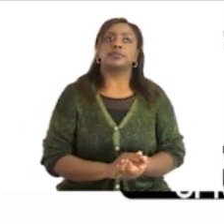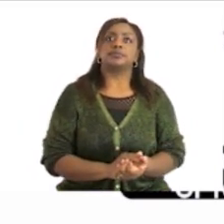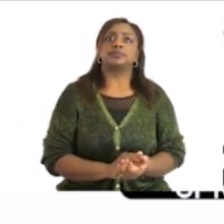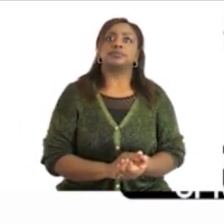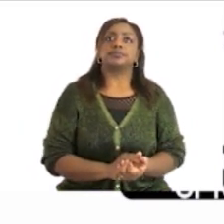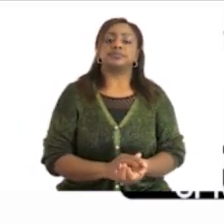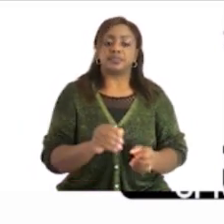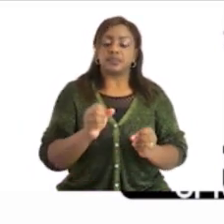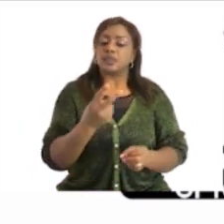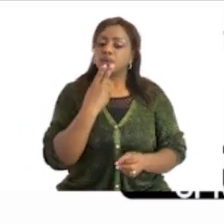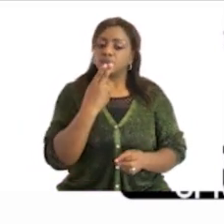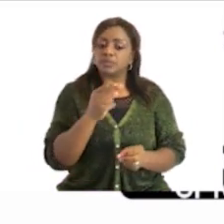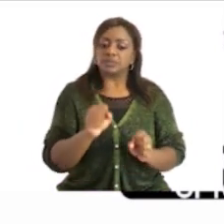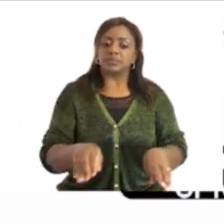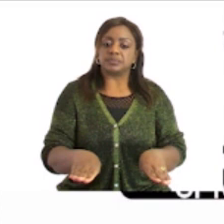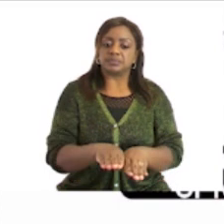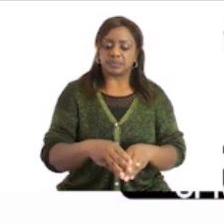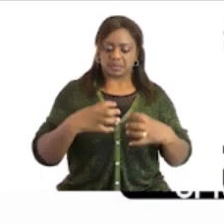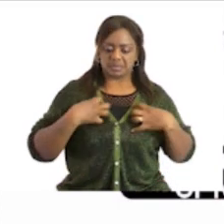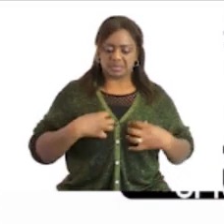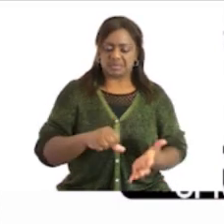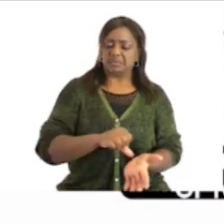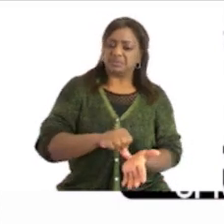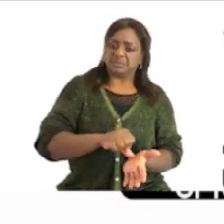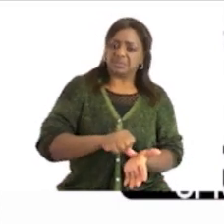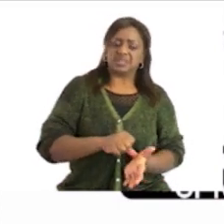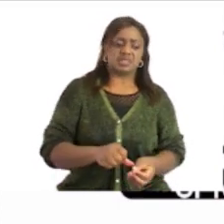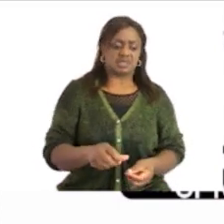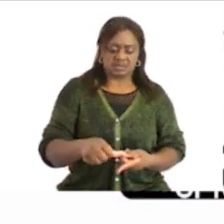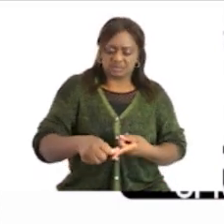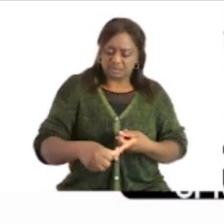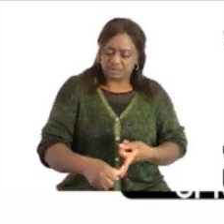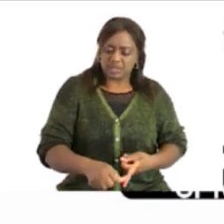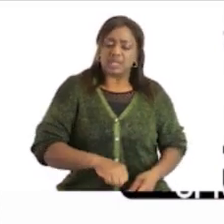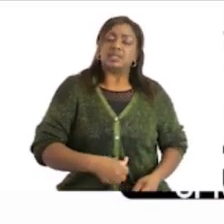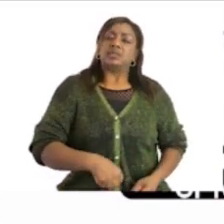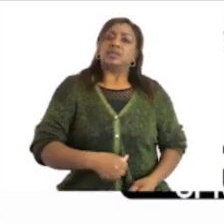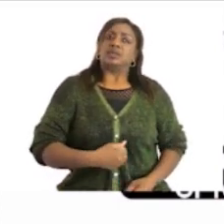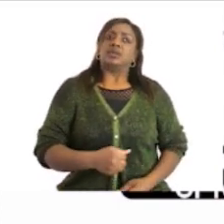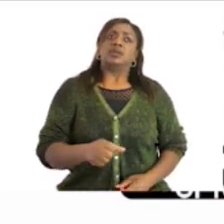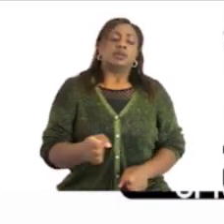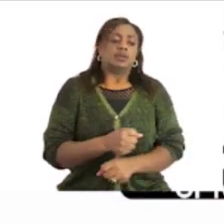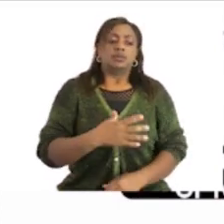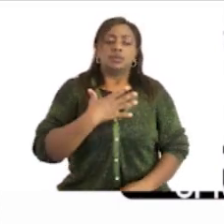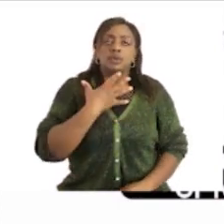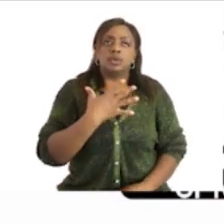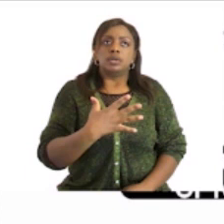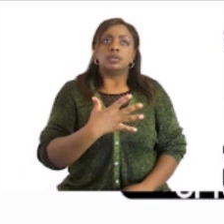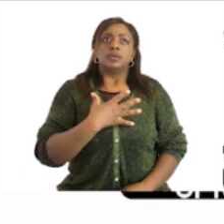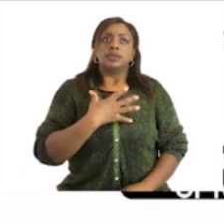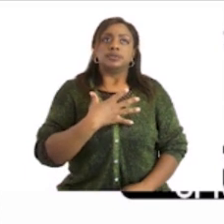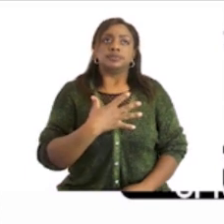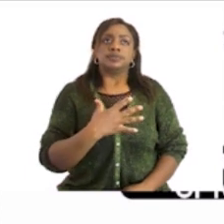diseases such as lung cancer, asthma, and lung infections. And this is really serious, you guys. The